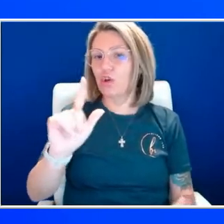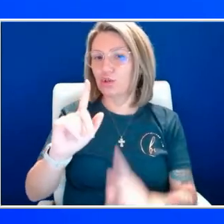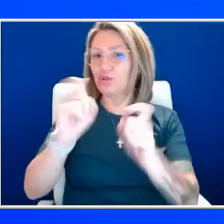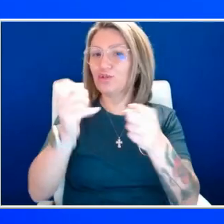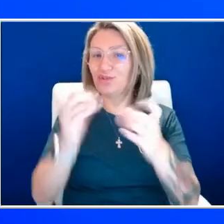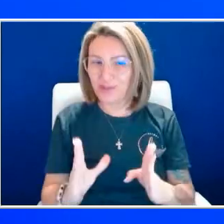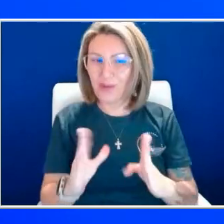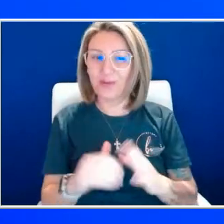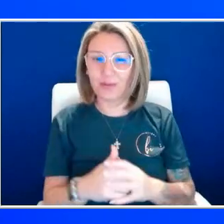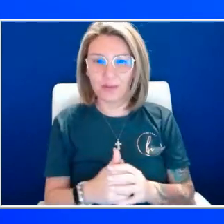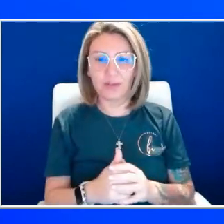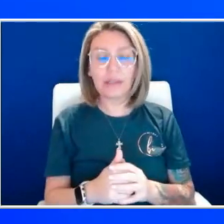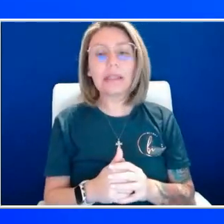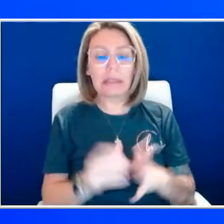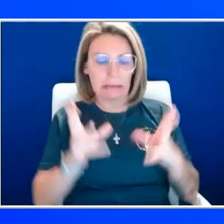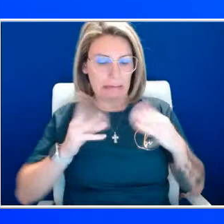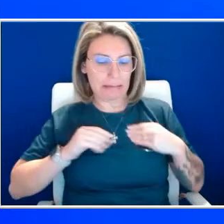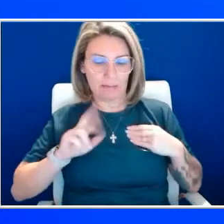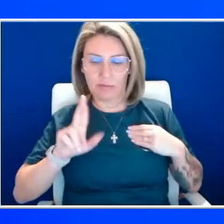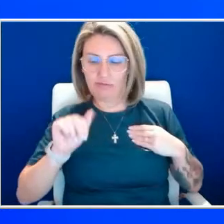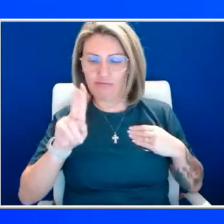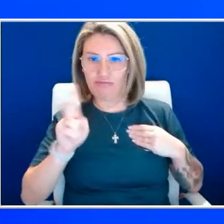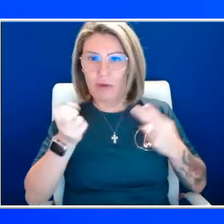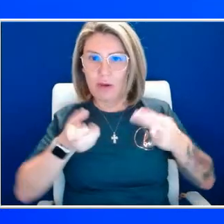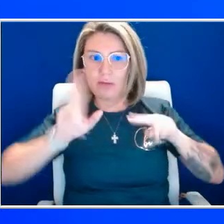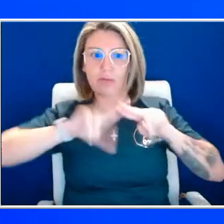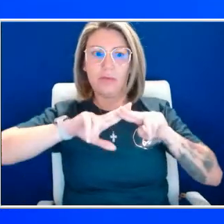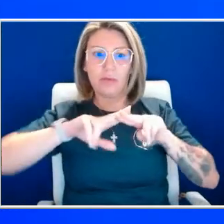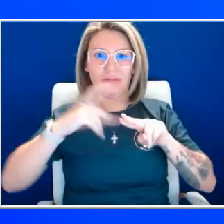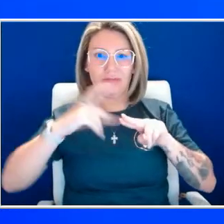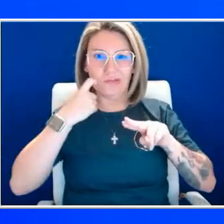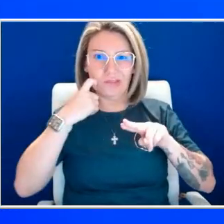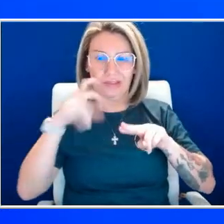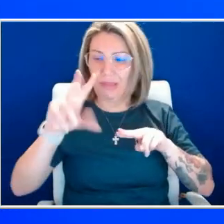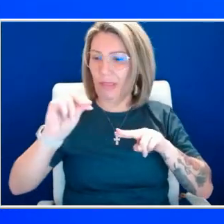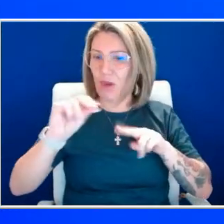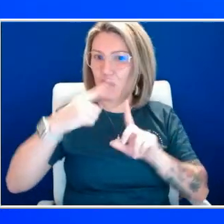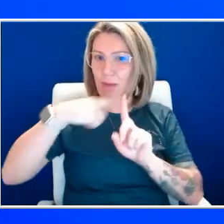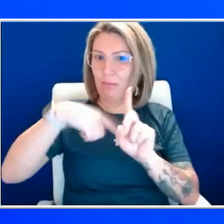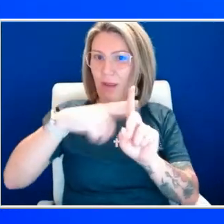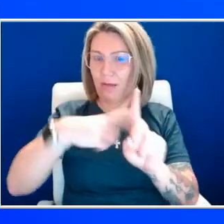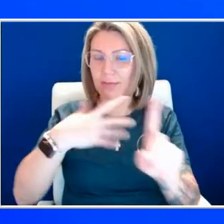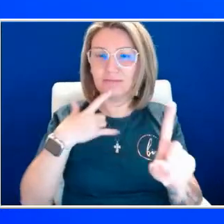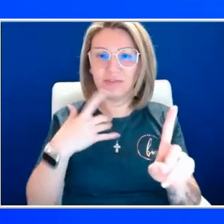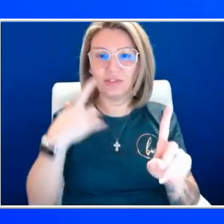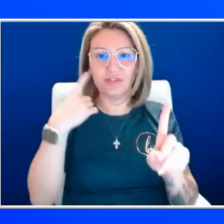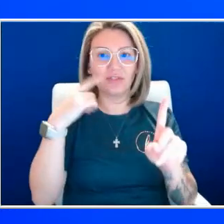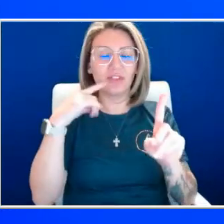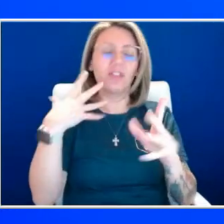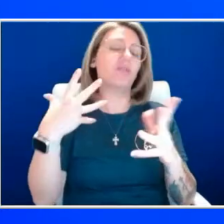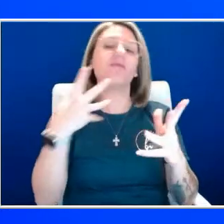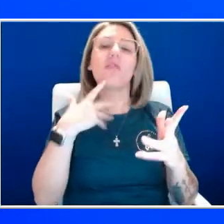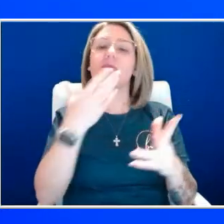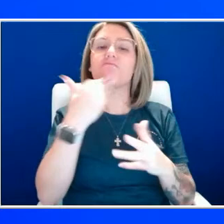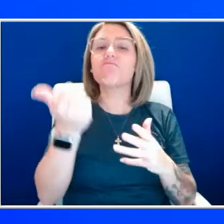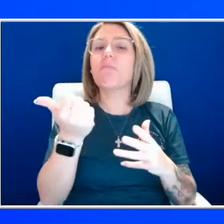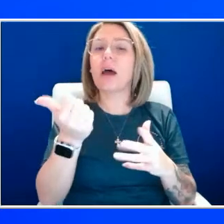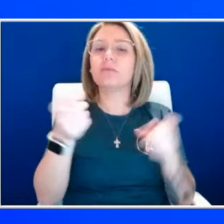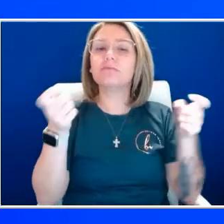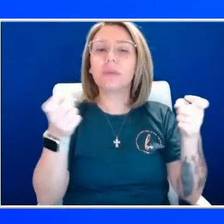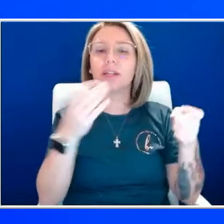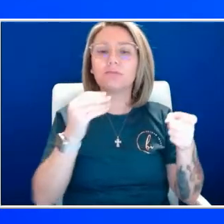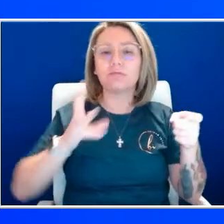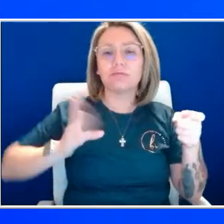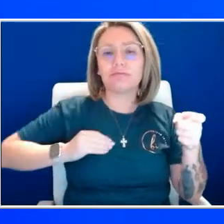Our acceptance rates has skyrocketed over the last 30 months through basically better donor management and accepting the hearts that